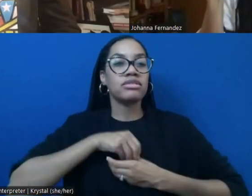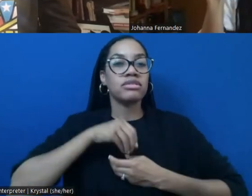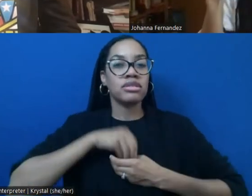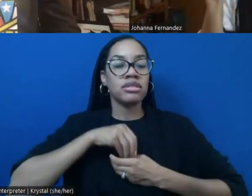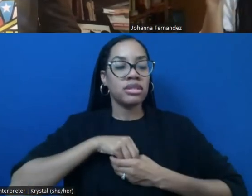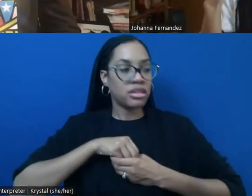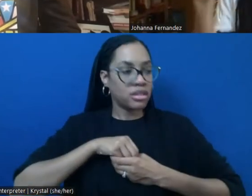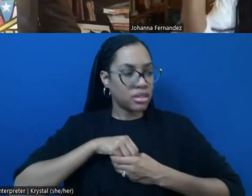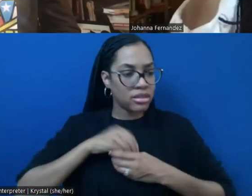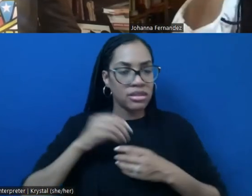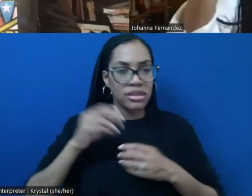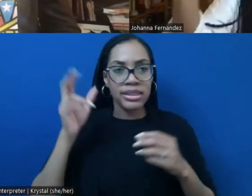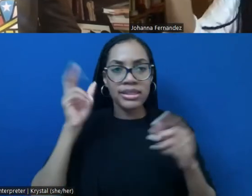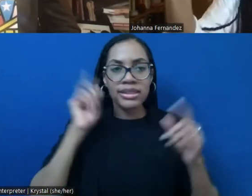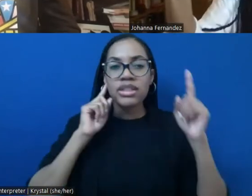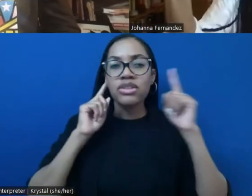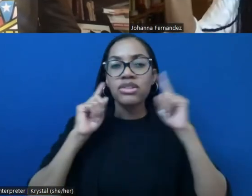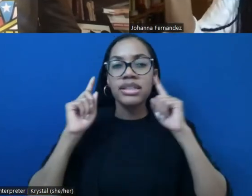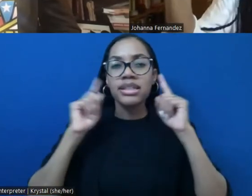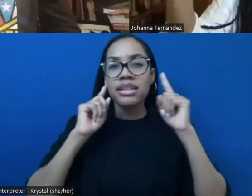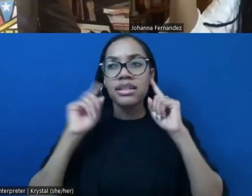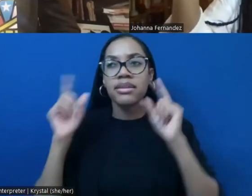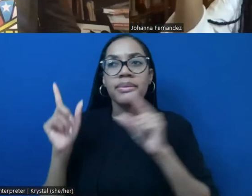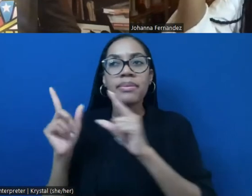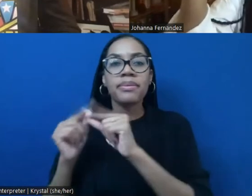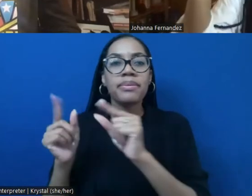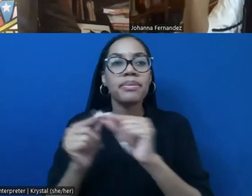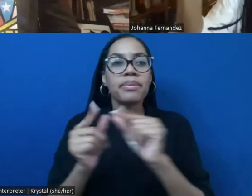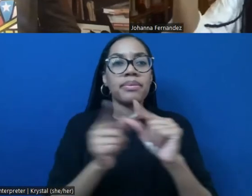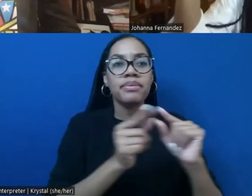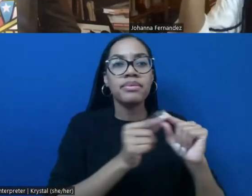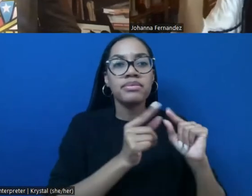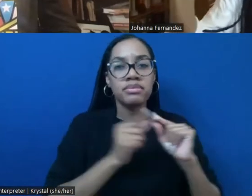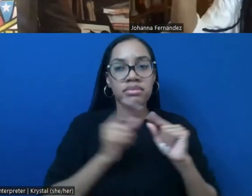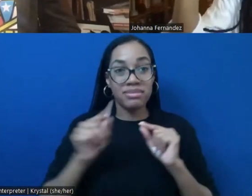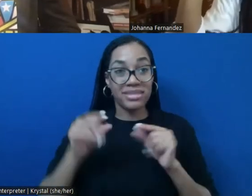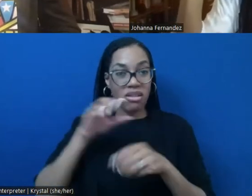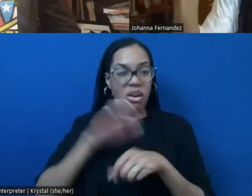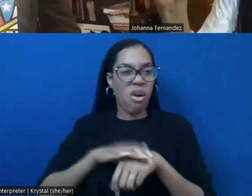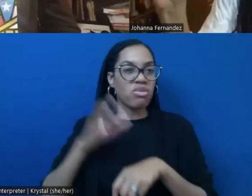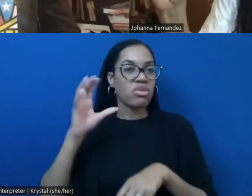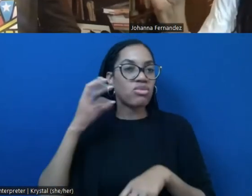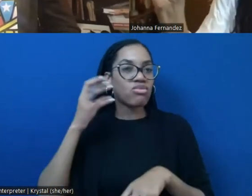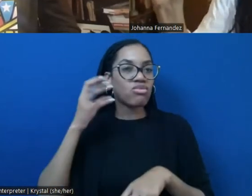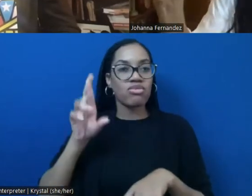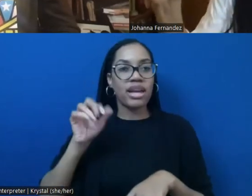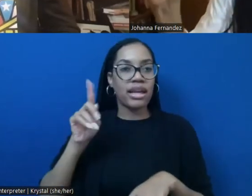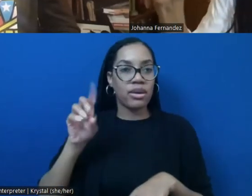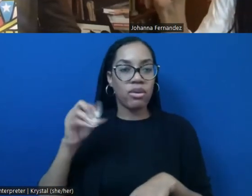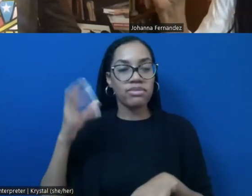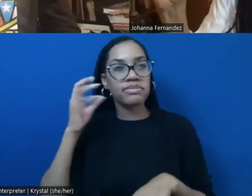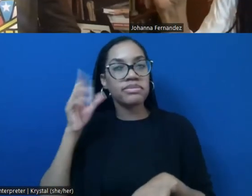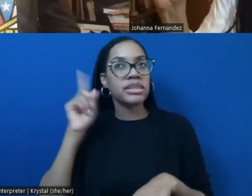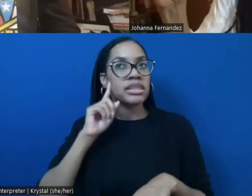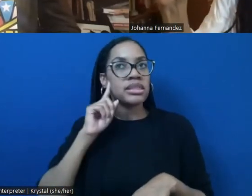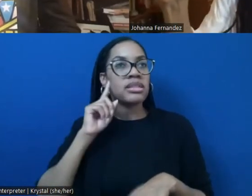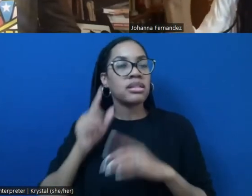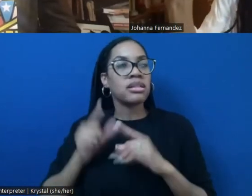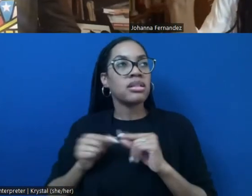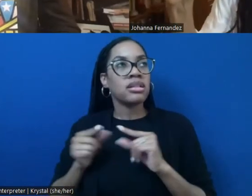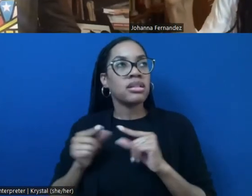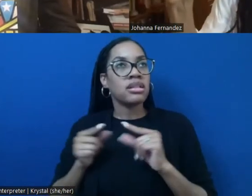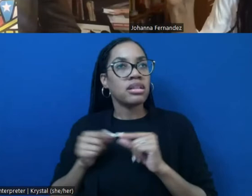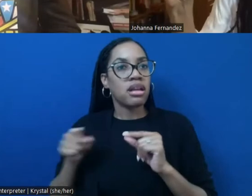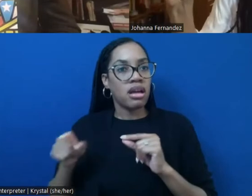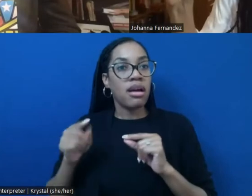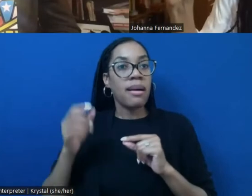hearing in prison on the radio the struggles of the Black Panther Party in Chicago,